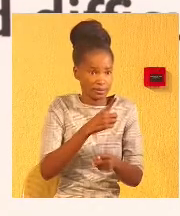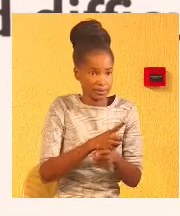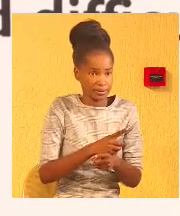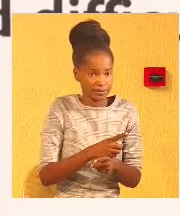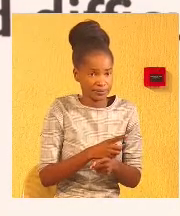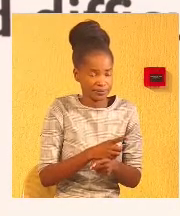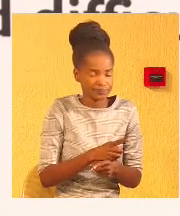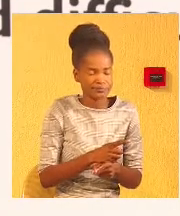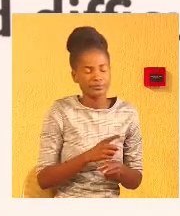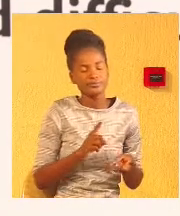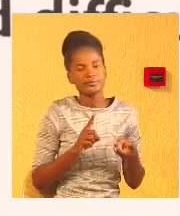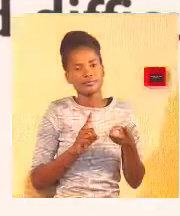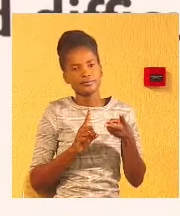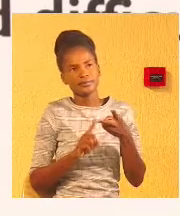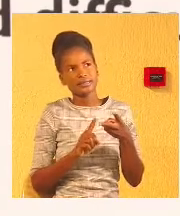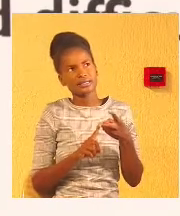and